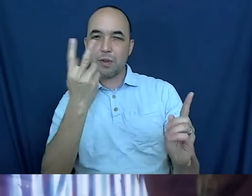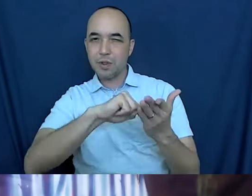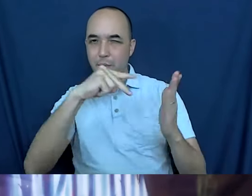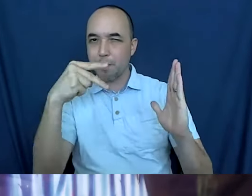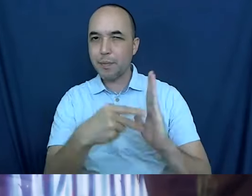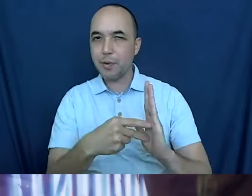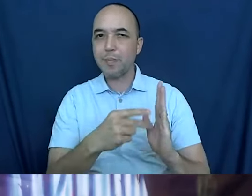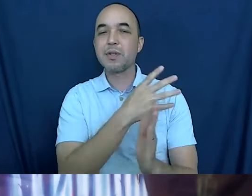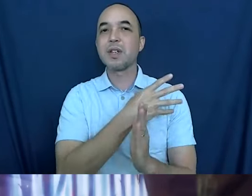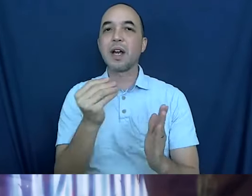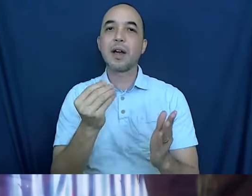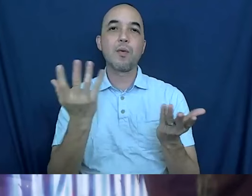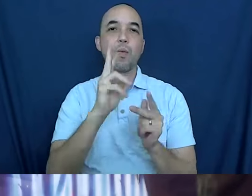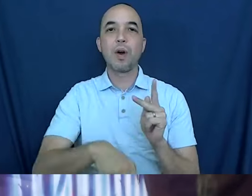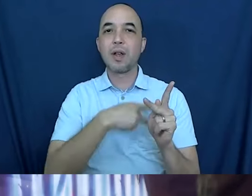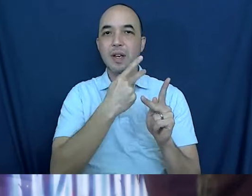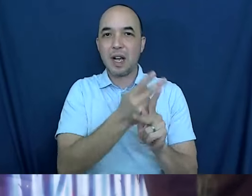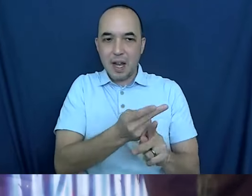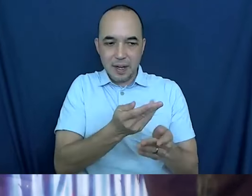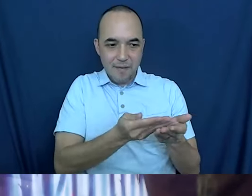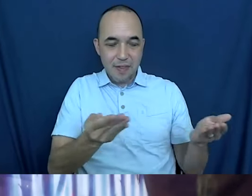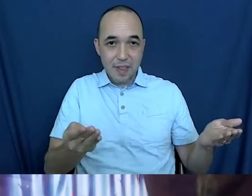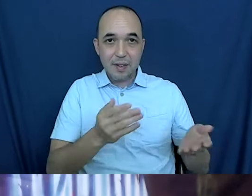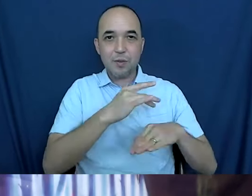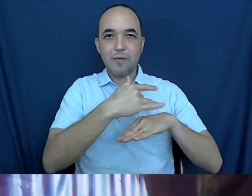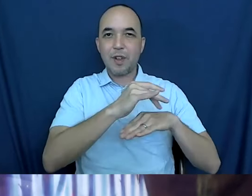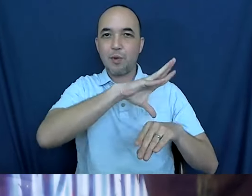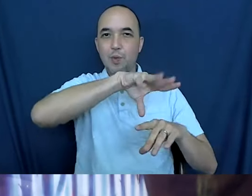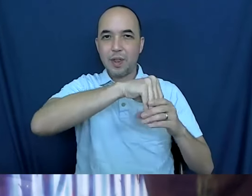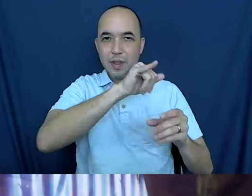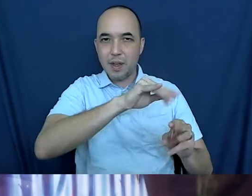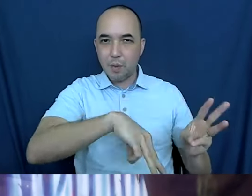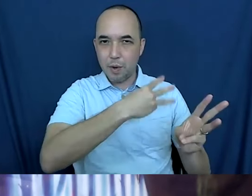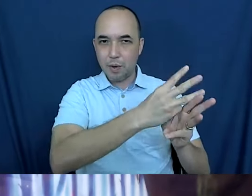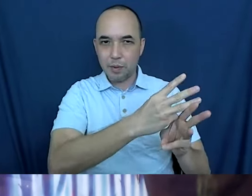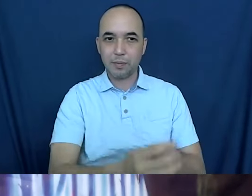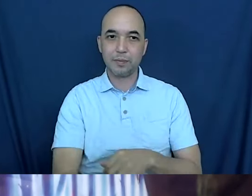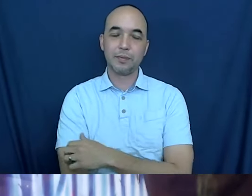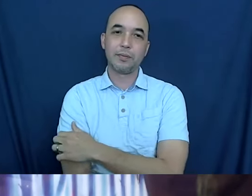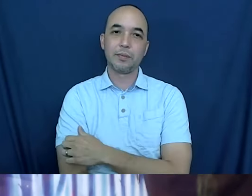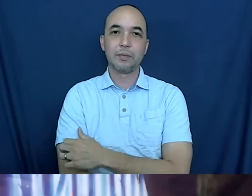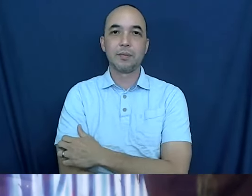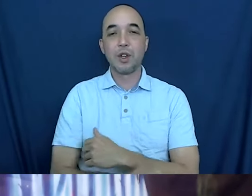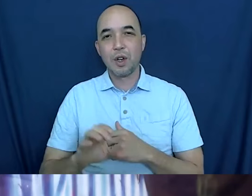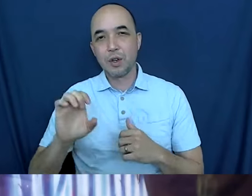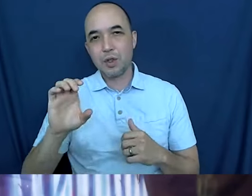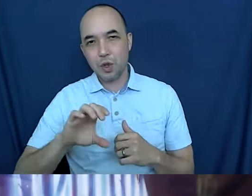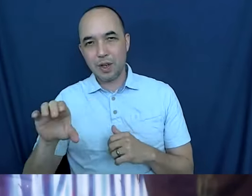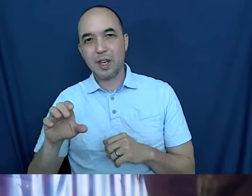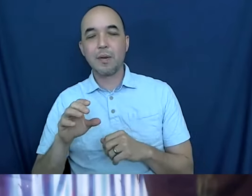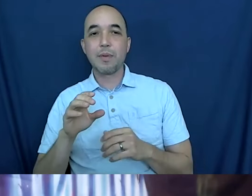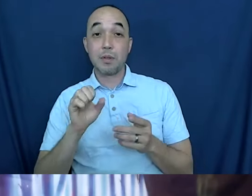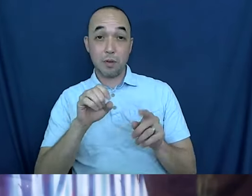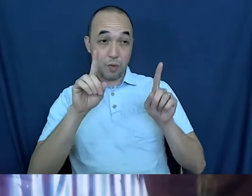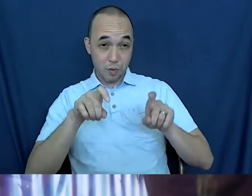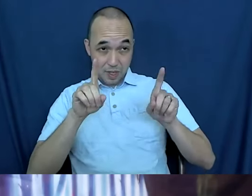exist in the setting you are creating. So there are testing elements within it to sort of qualify the people